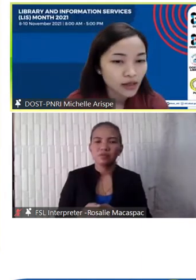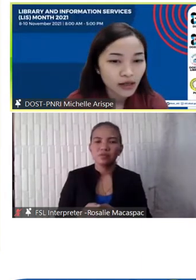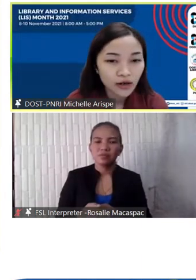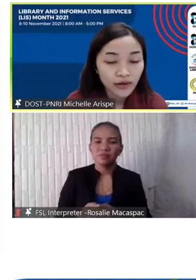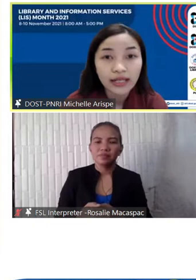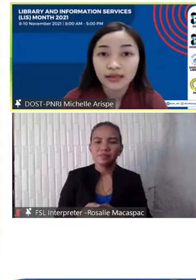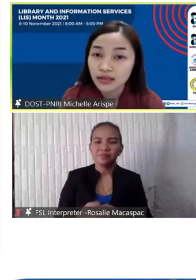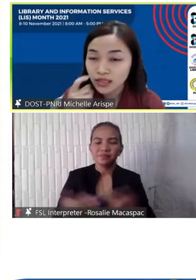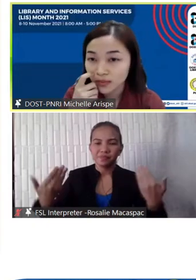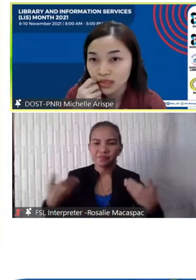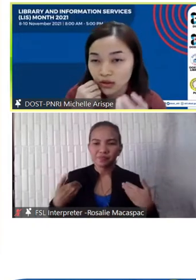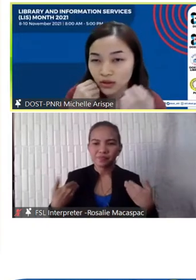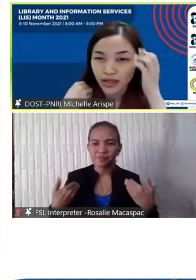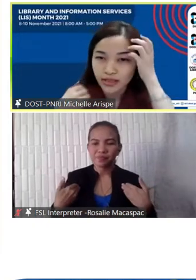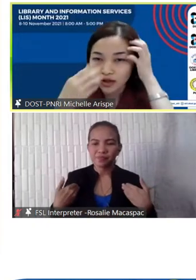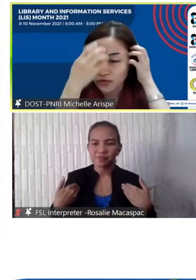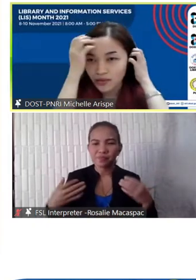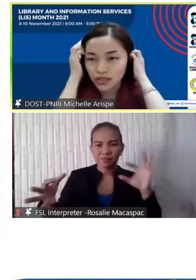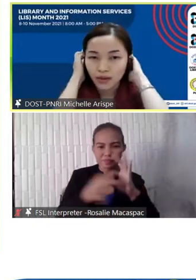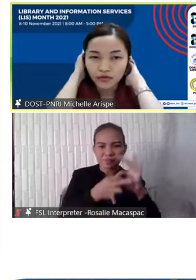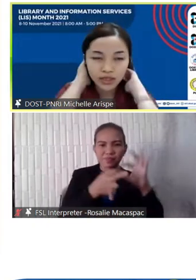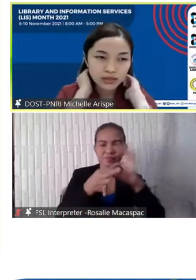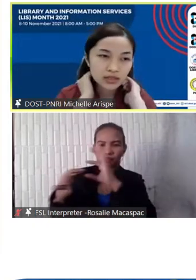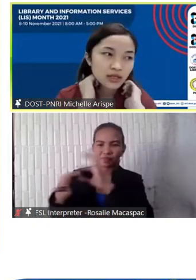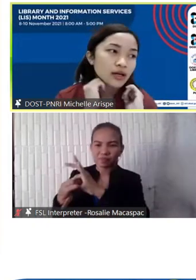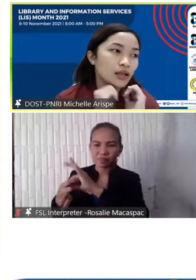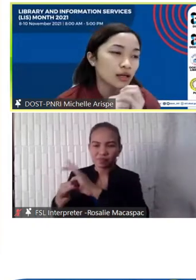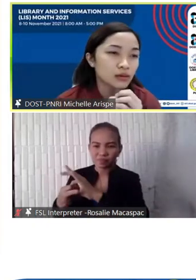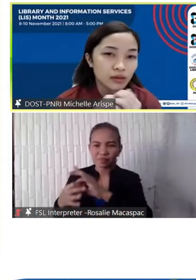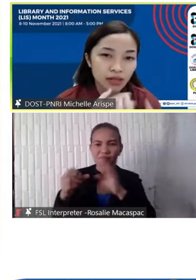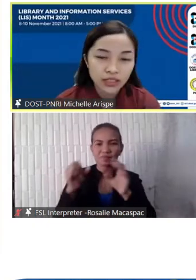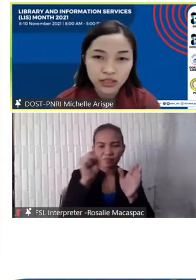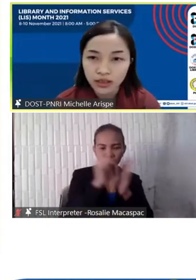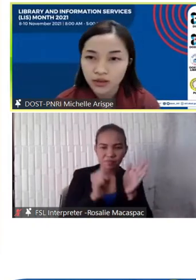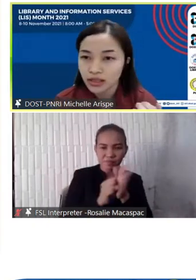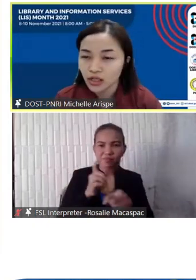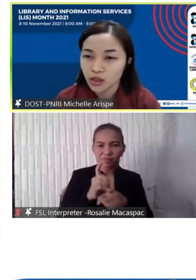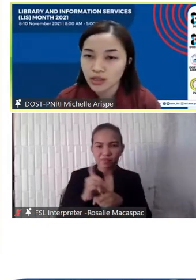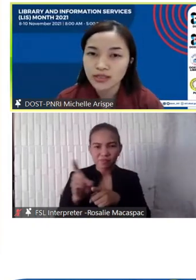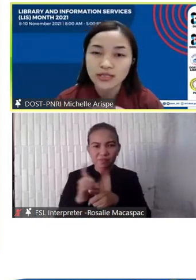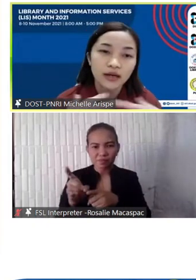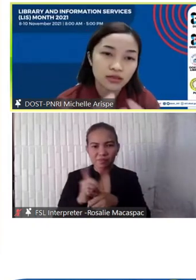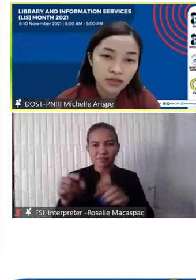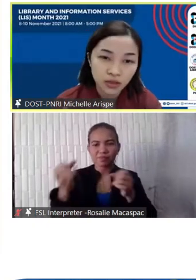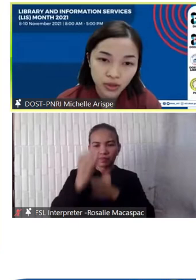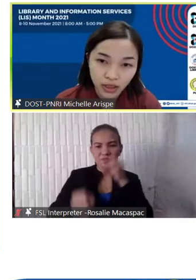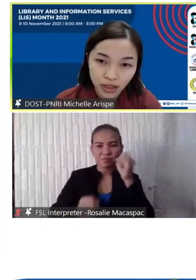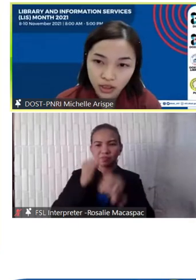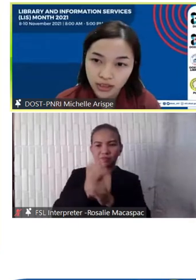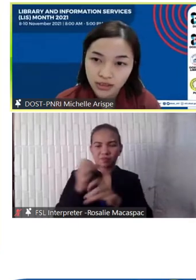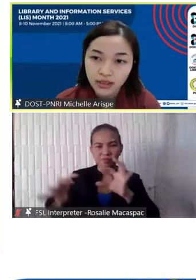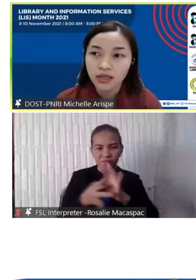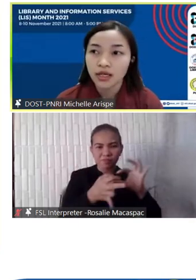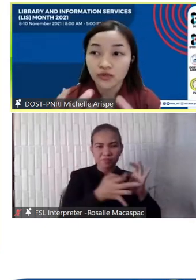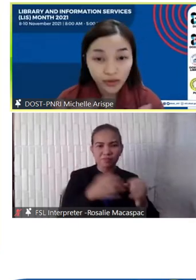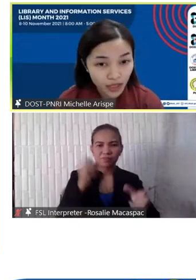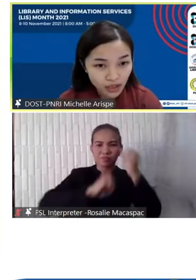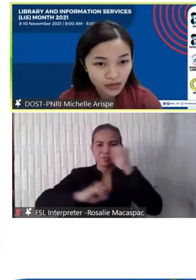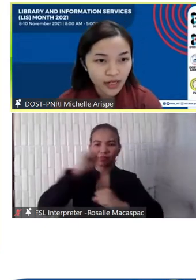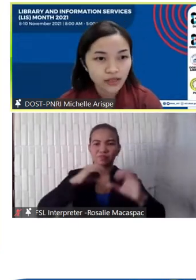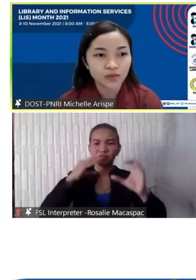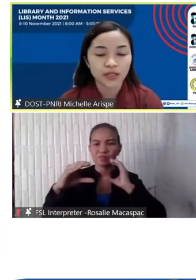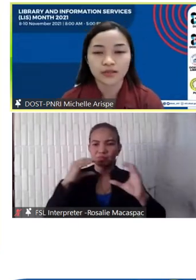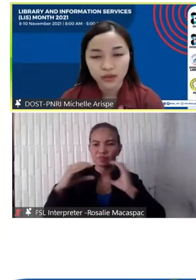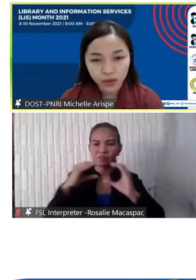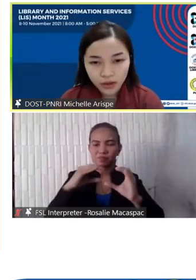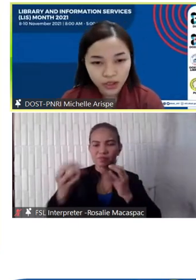Meron ding related disciplines also aside from STEM fields like international relations, science communication,